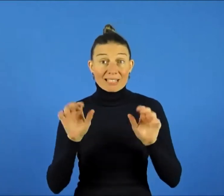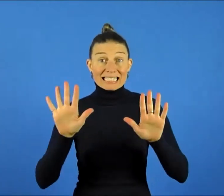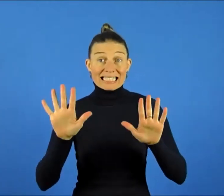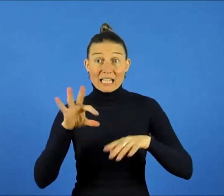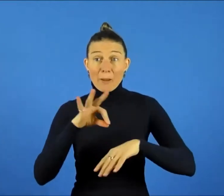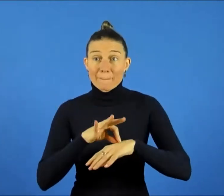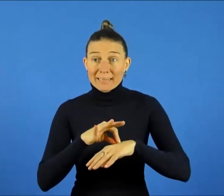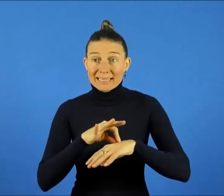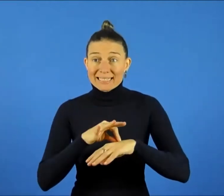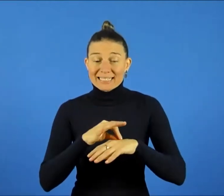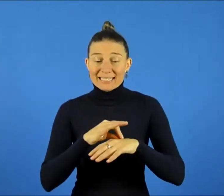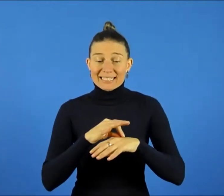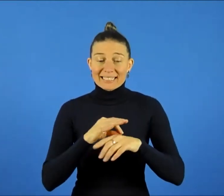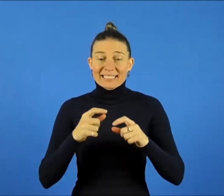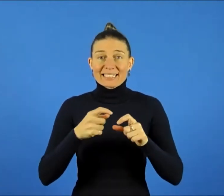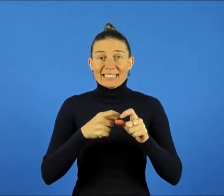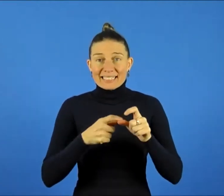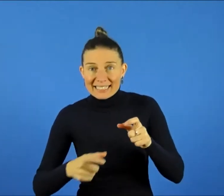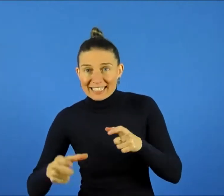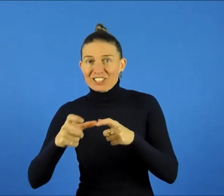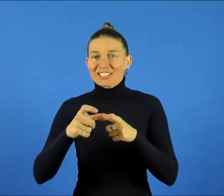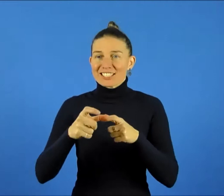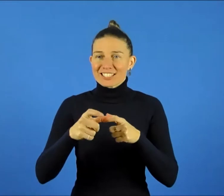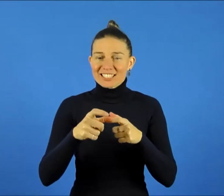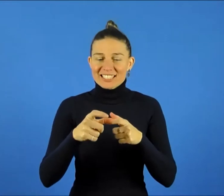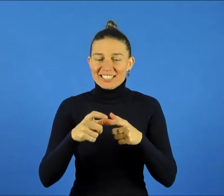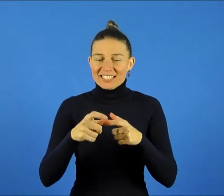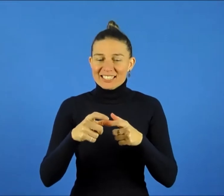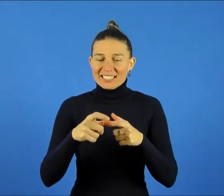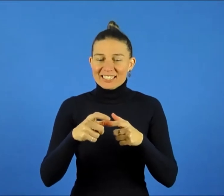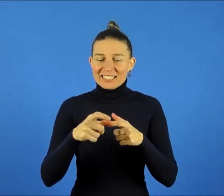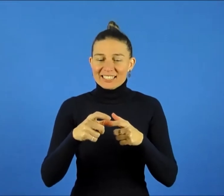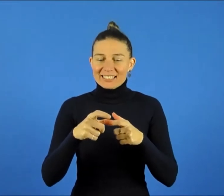for our slot together, let me just